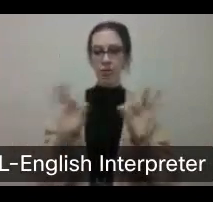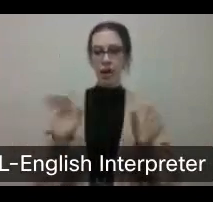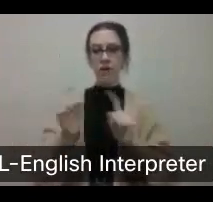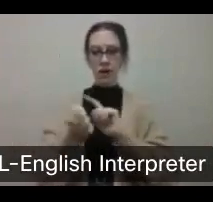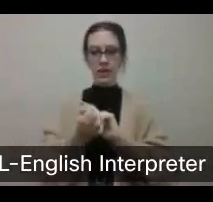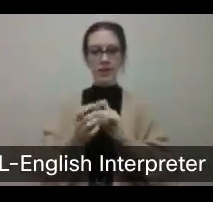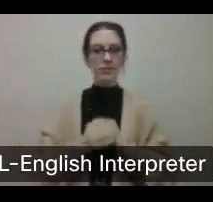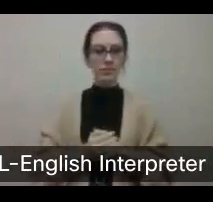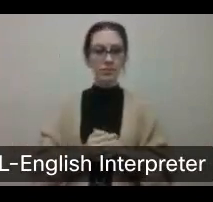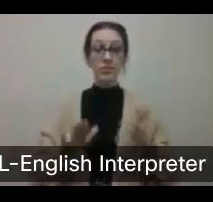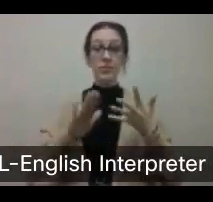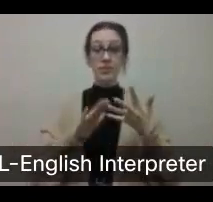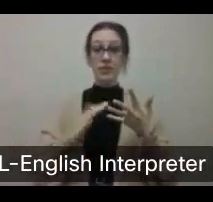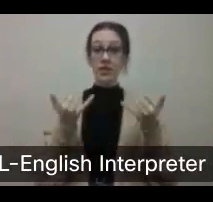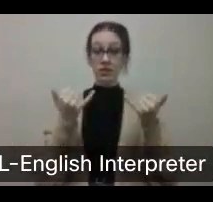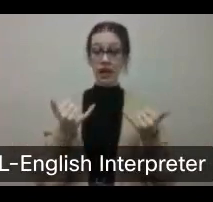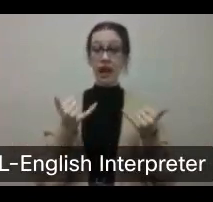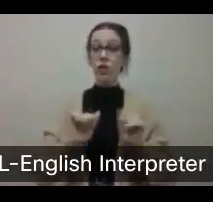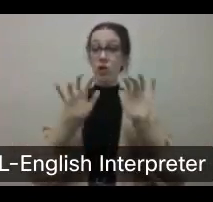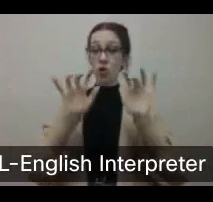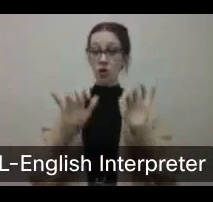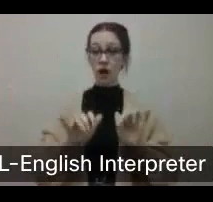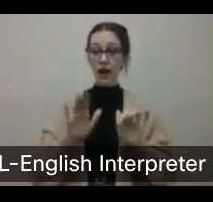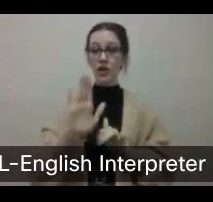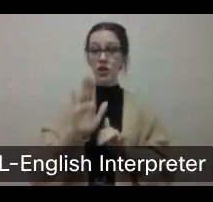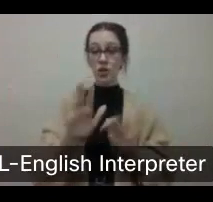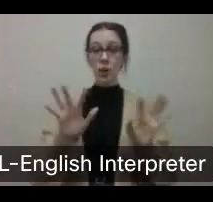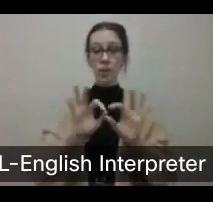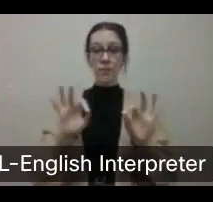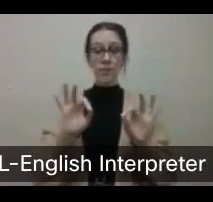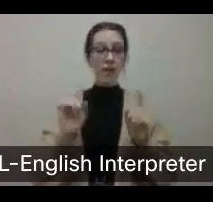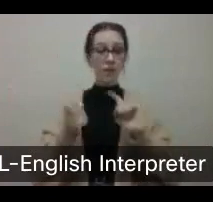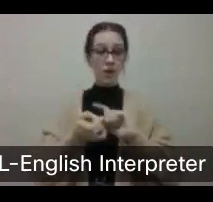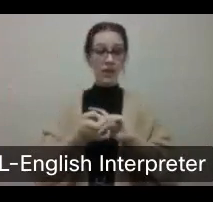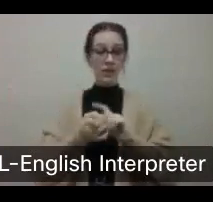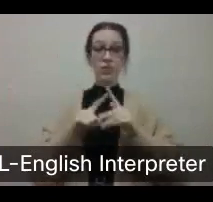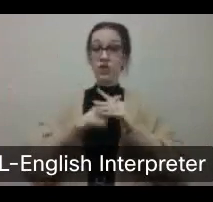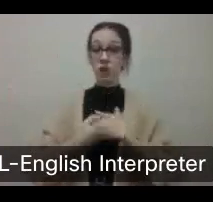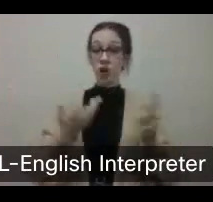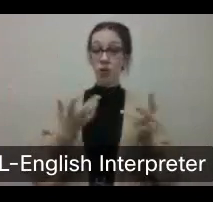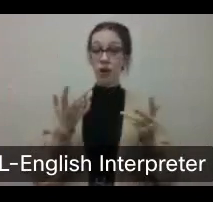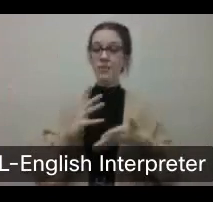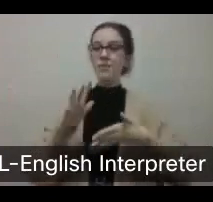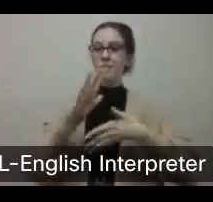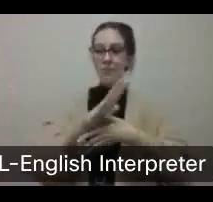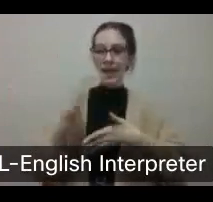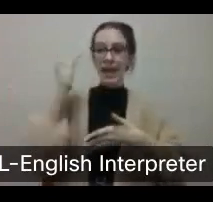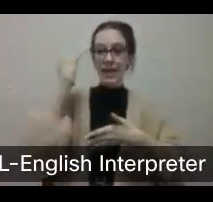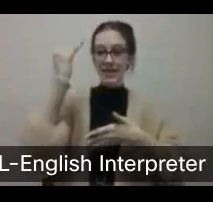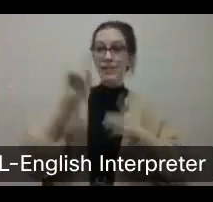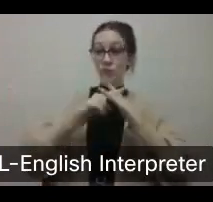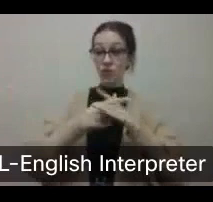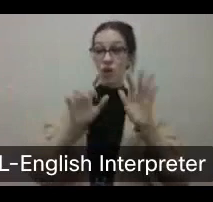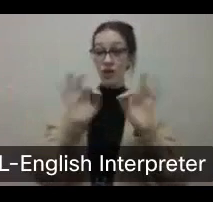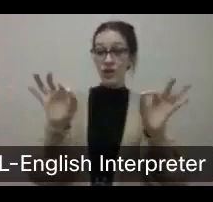we want to move on to writing our paraphrase. So when you write your paraphrase, you want to start with the main idea and then add the details.